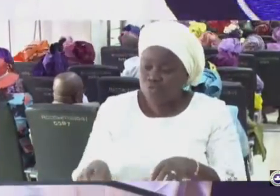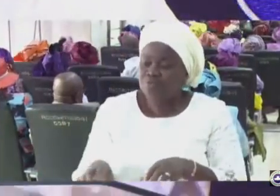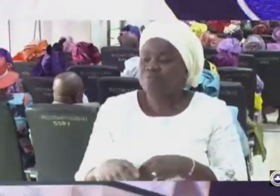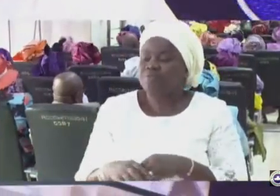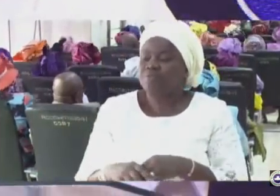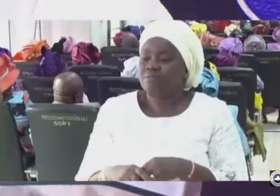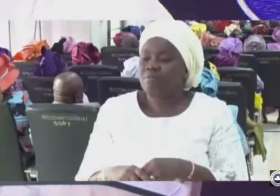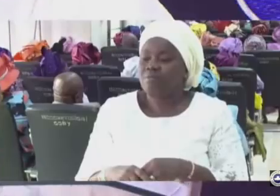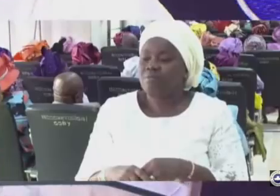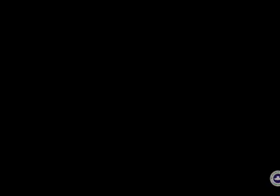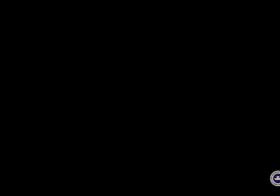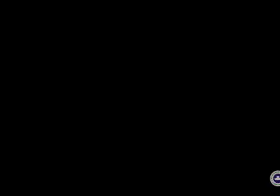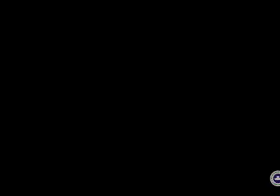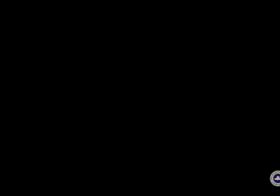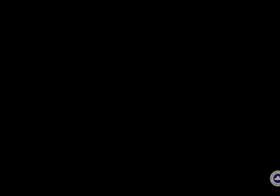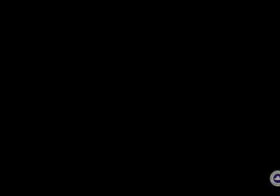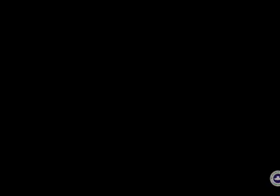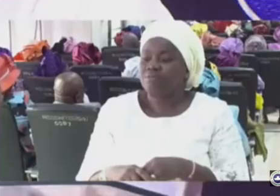God